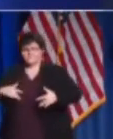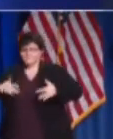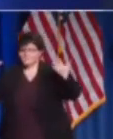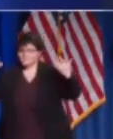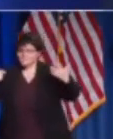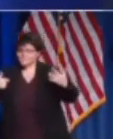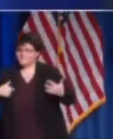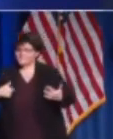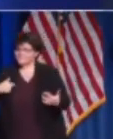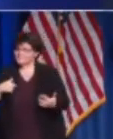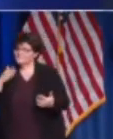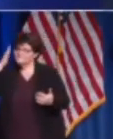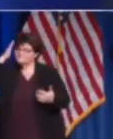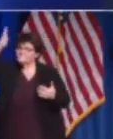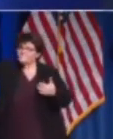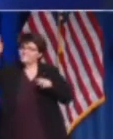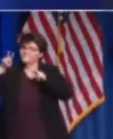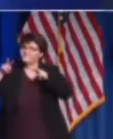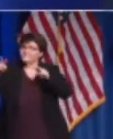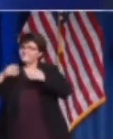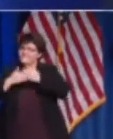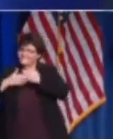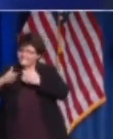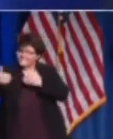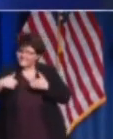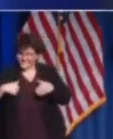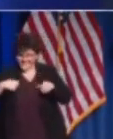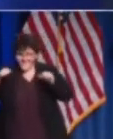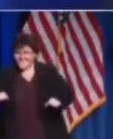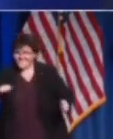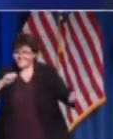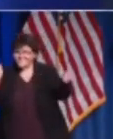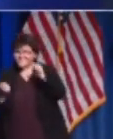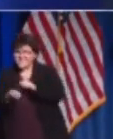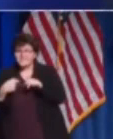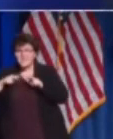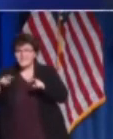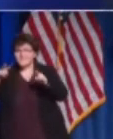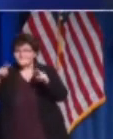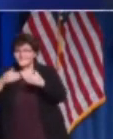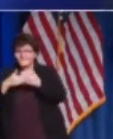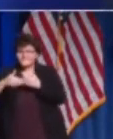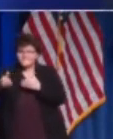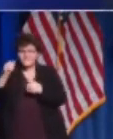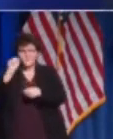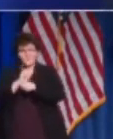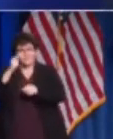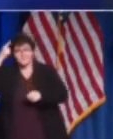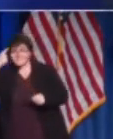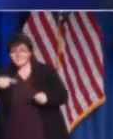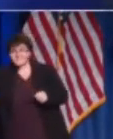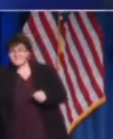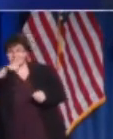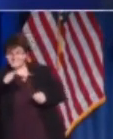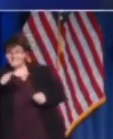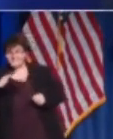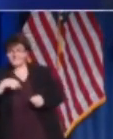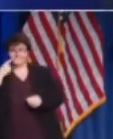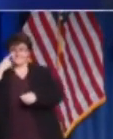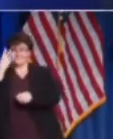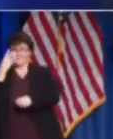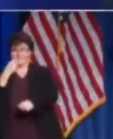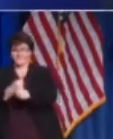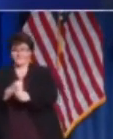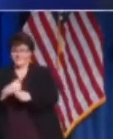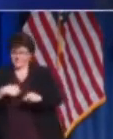is possible and all to come. And I look forward to working for you throughout the next 4 days. Today's day one. I'm ready to get it